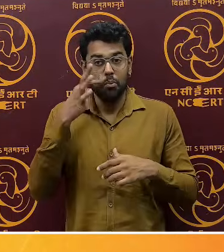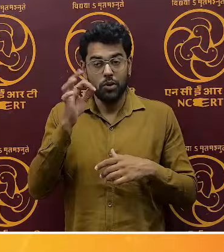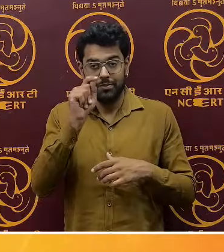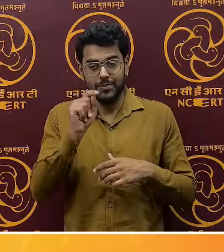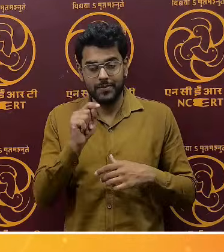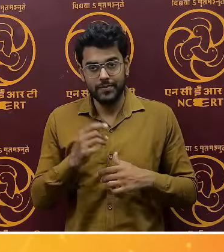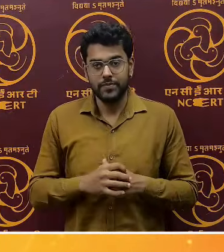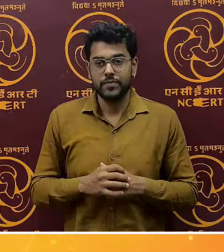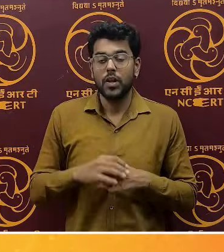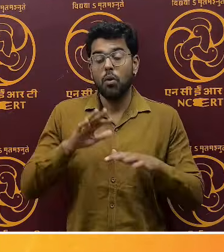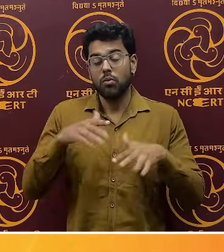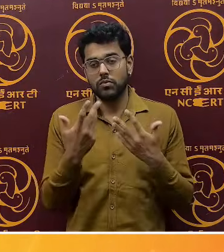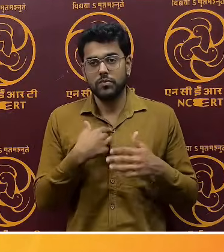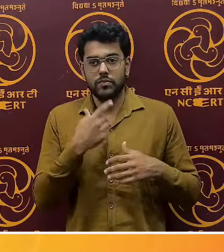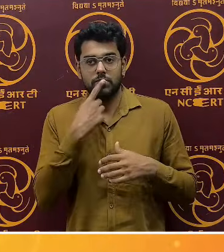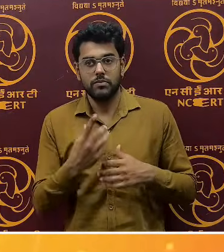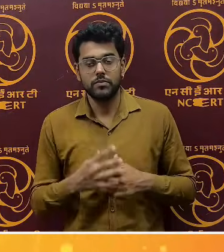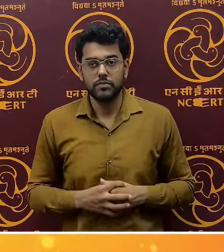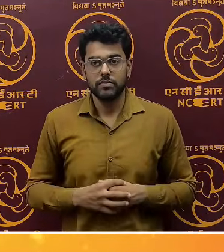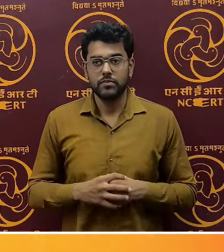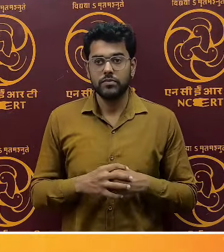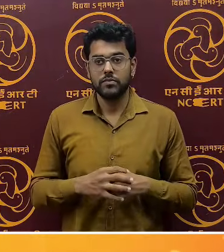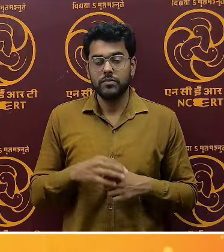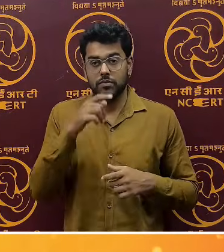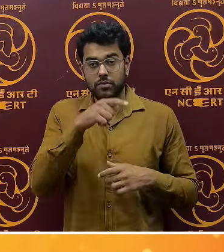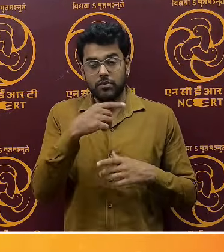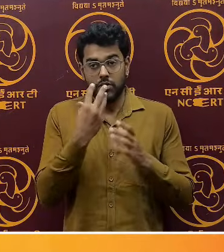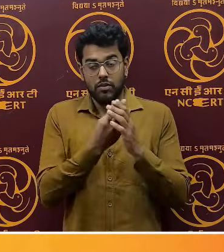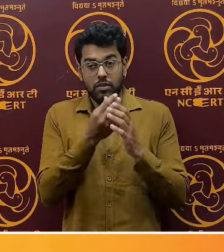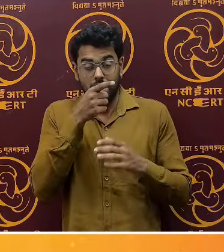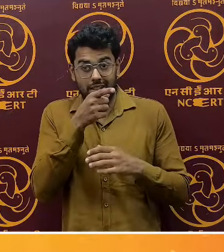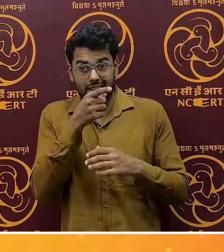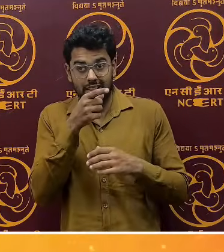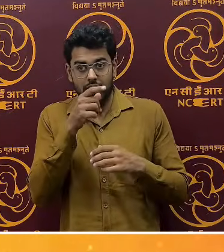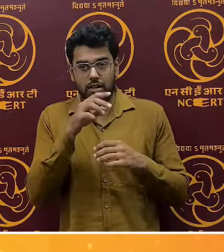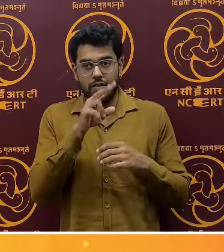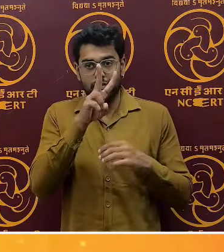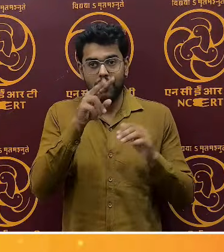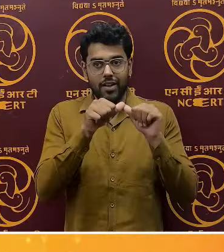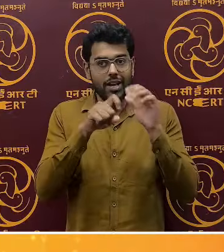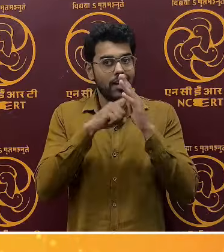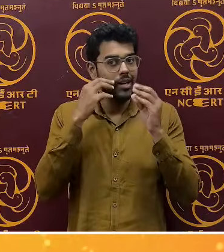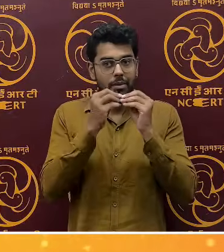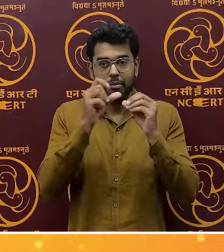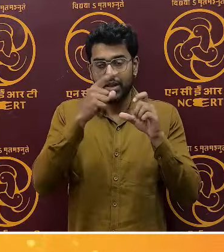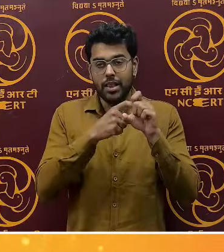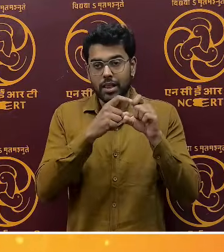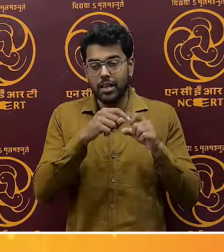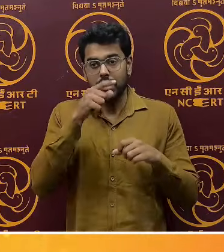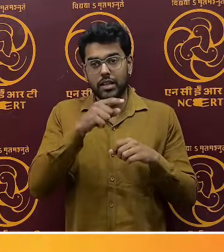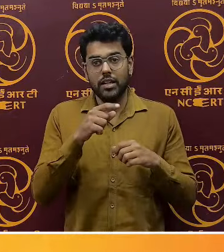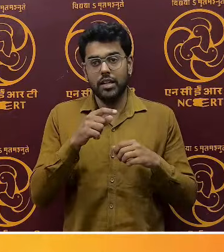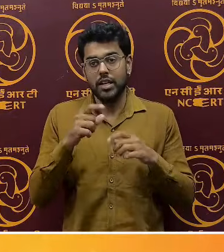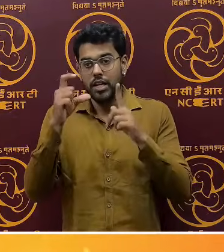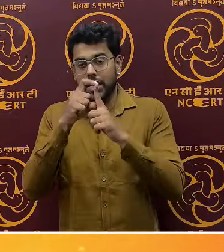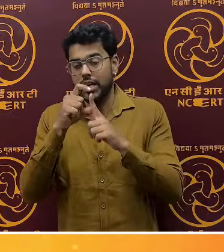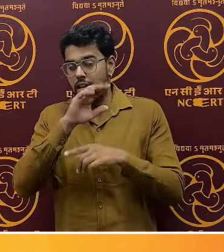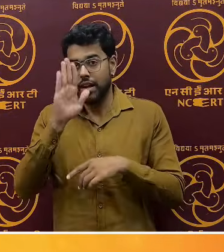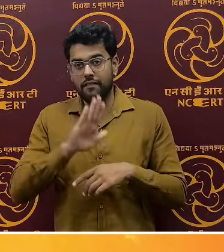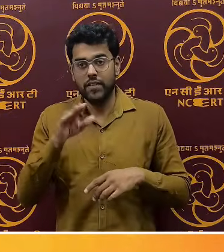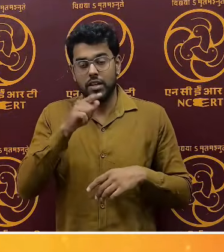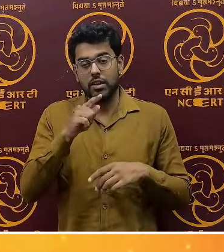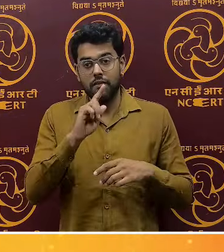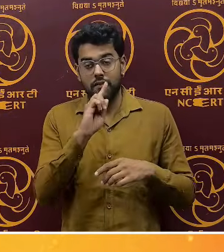conditions. Or we can say this variable should never come in the denominator. This is actually equal to the